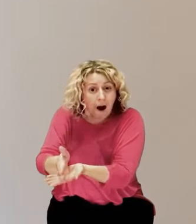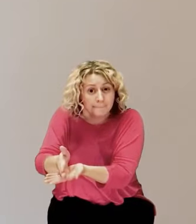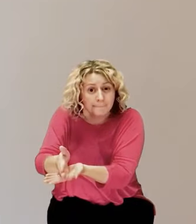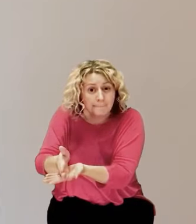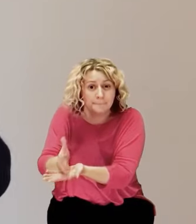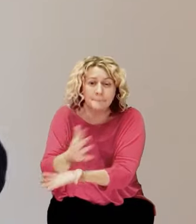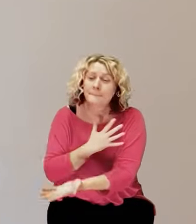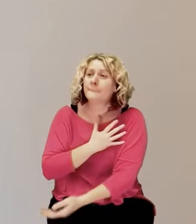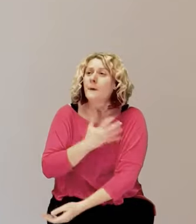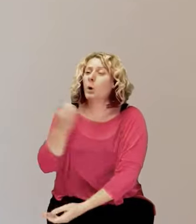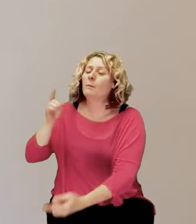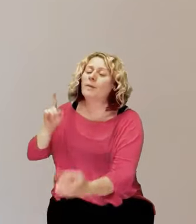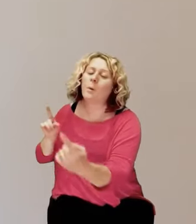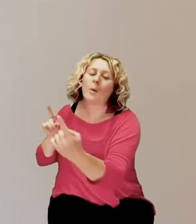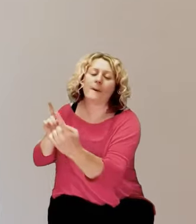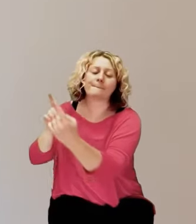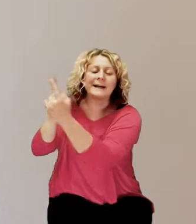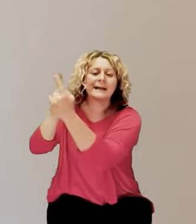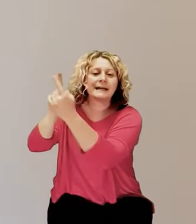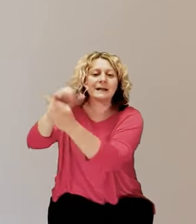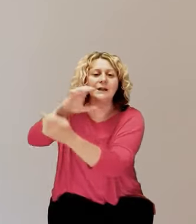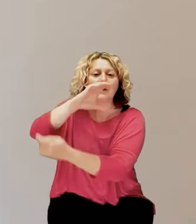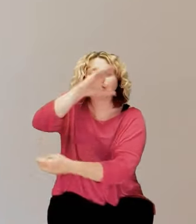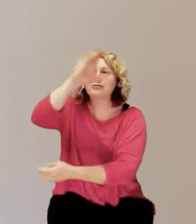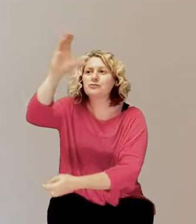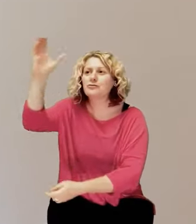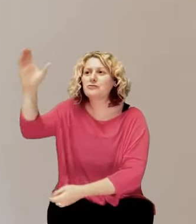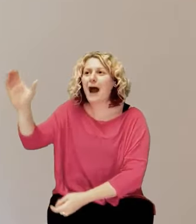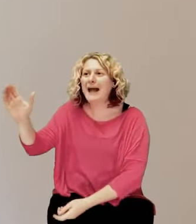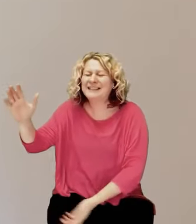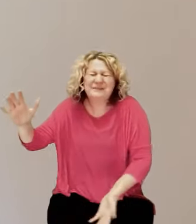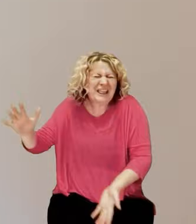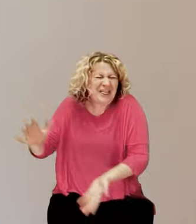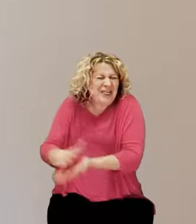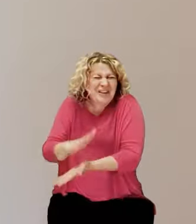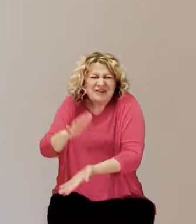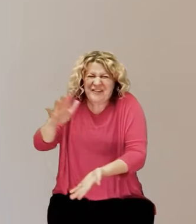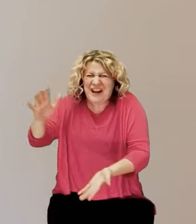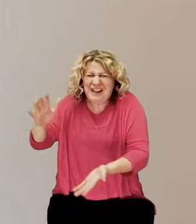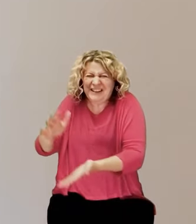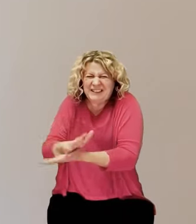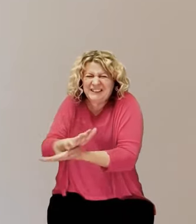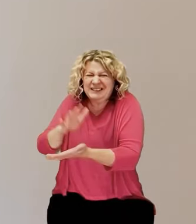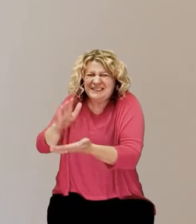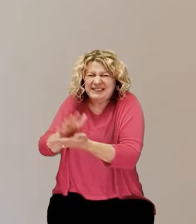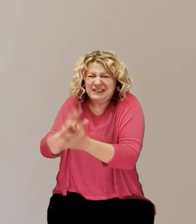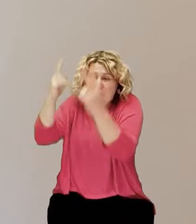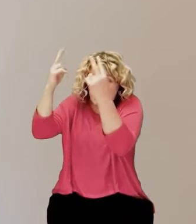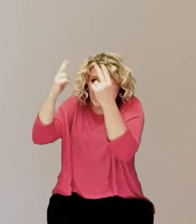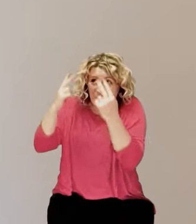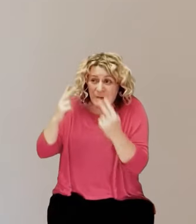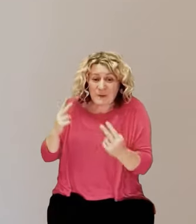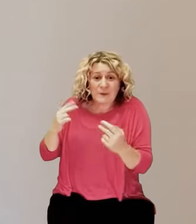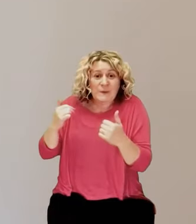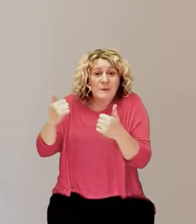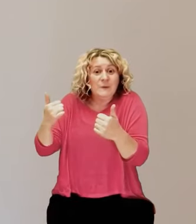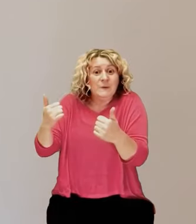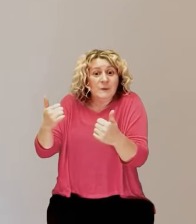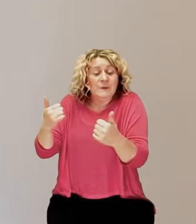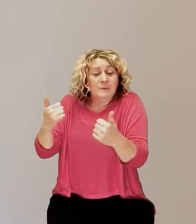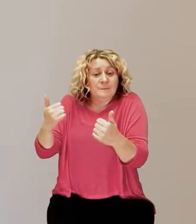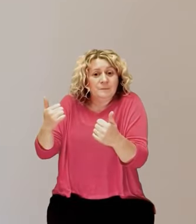that we will meet Christ and he'll be thrilled with the vision that we worked out in this life, then